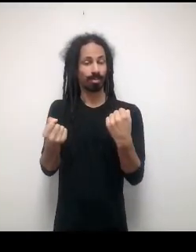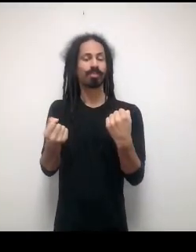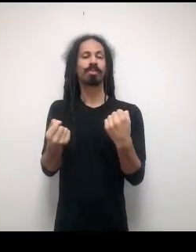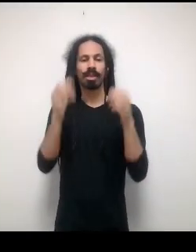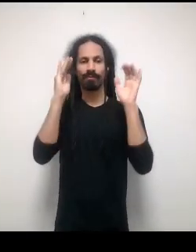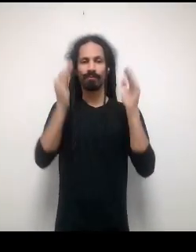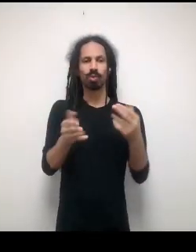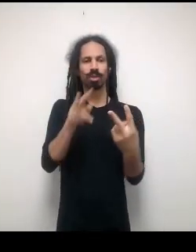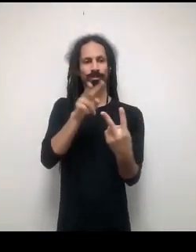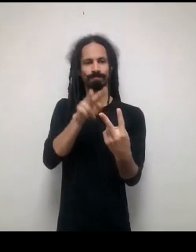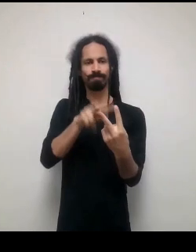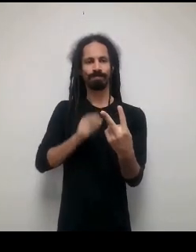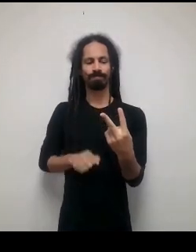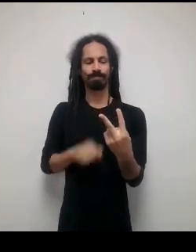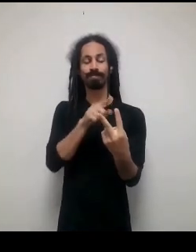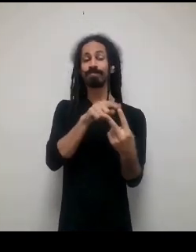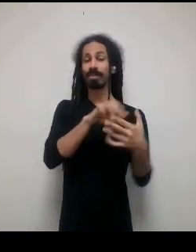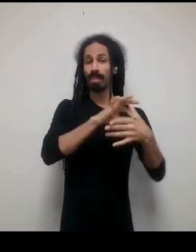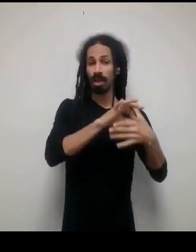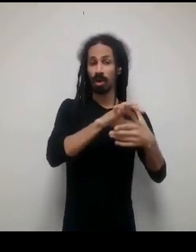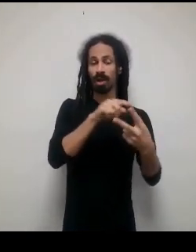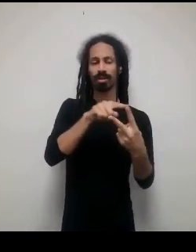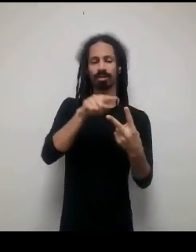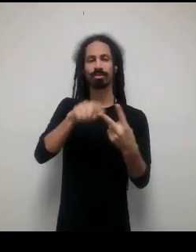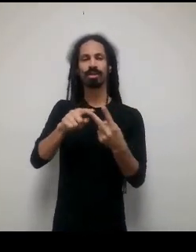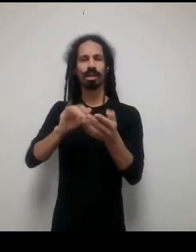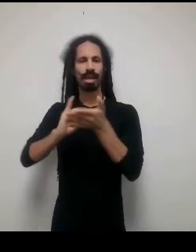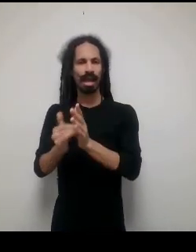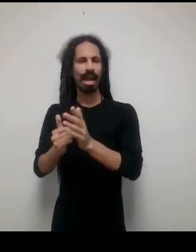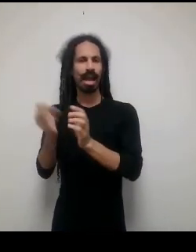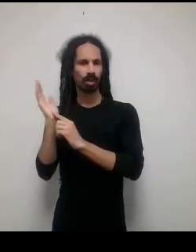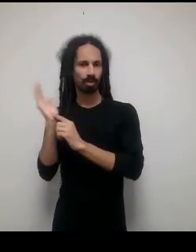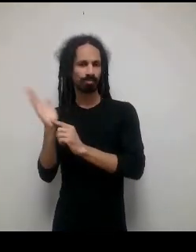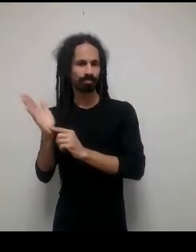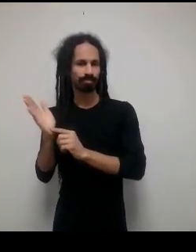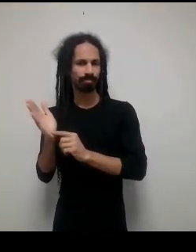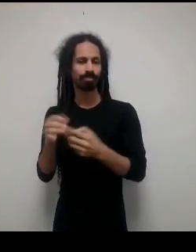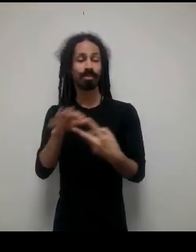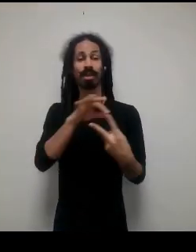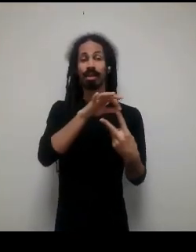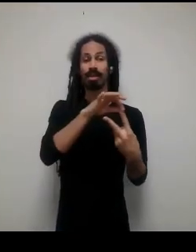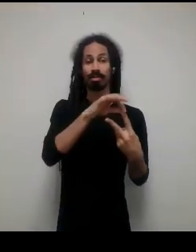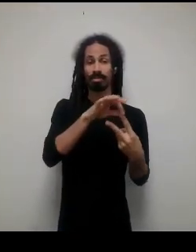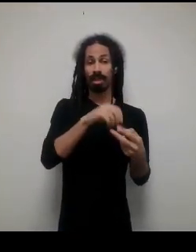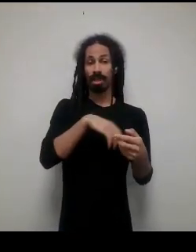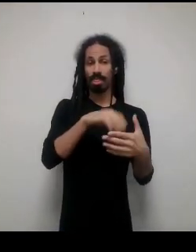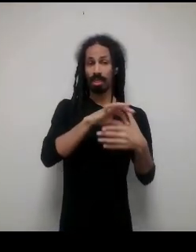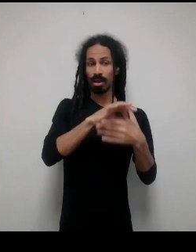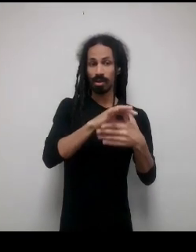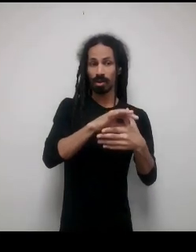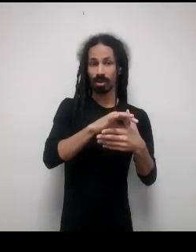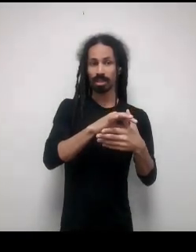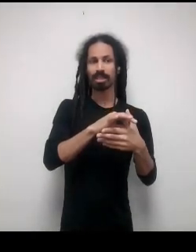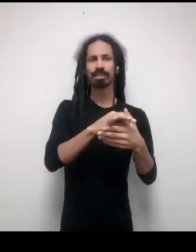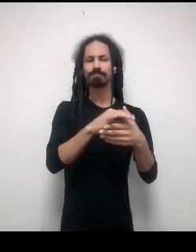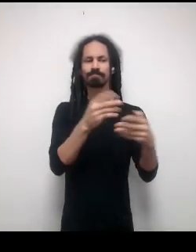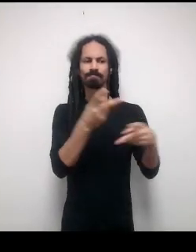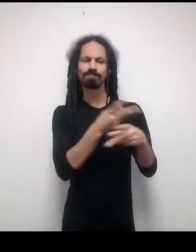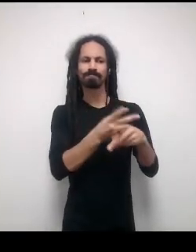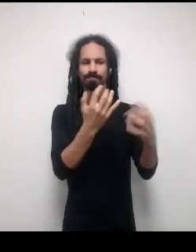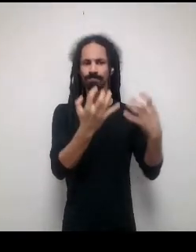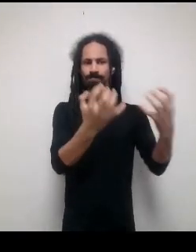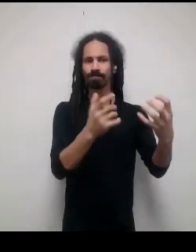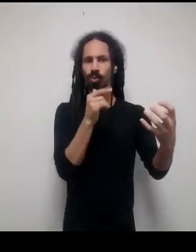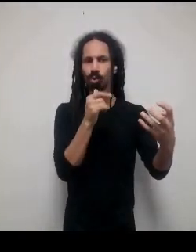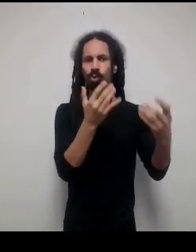things: your content and delivery. Content, consider your audience. Determine what your goal and your main points